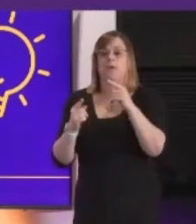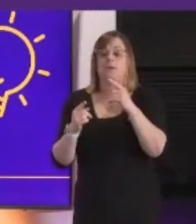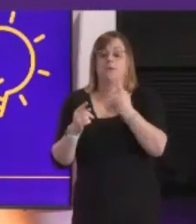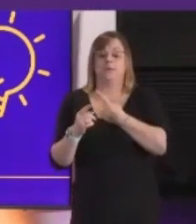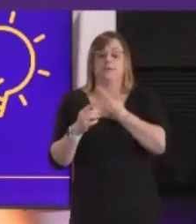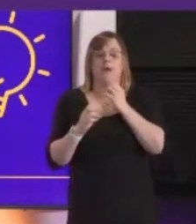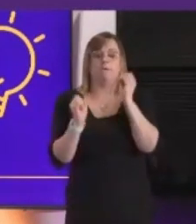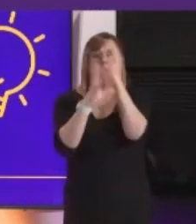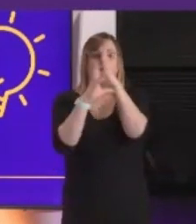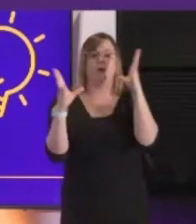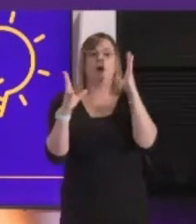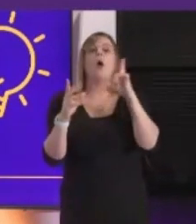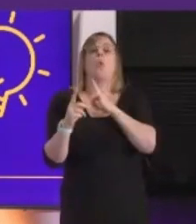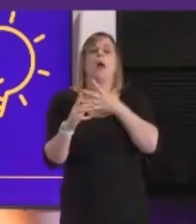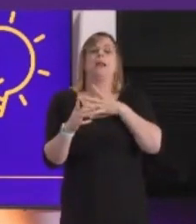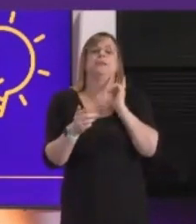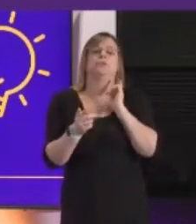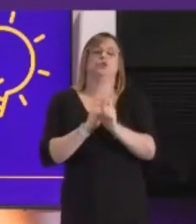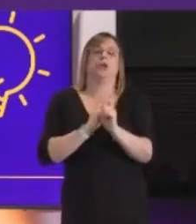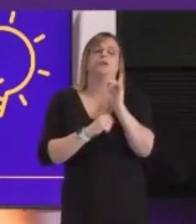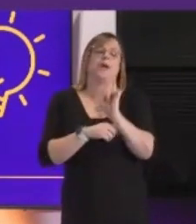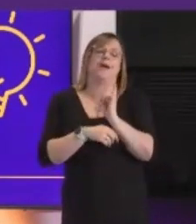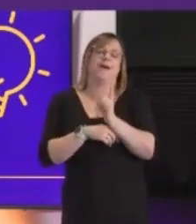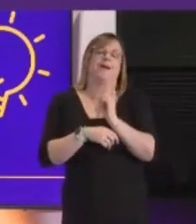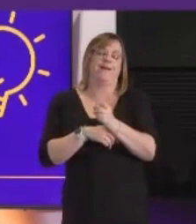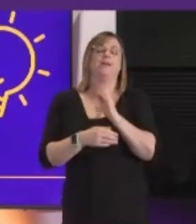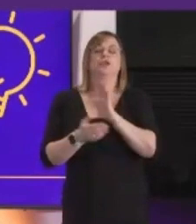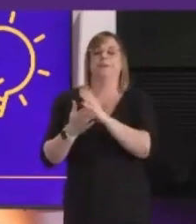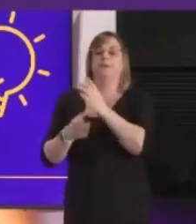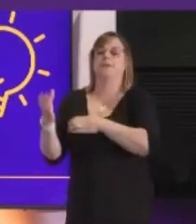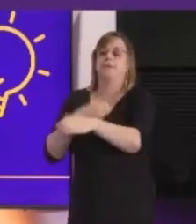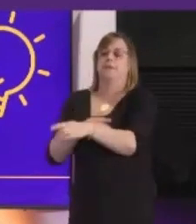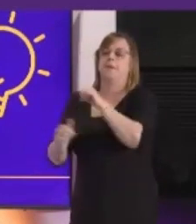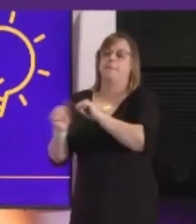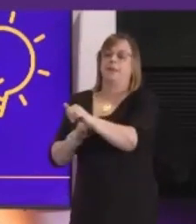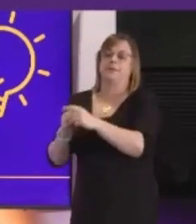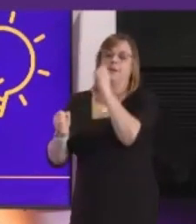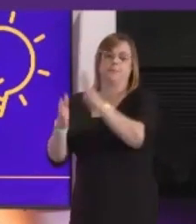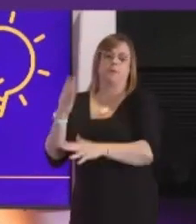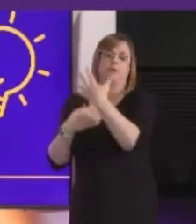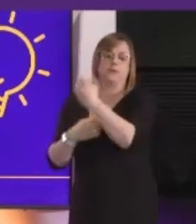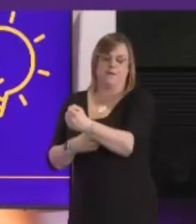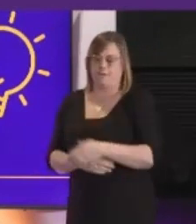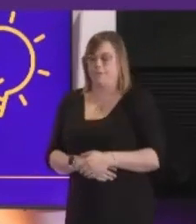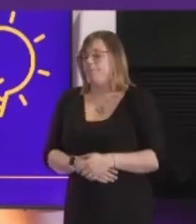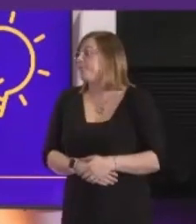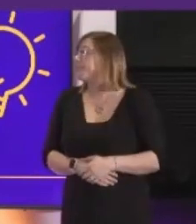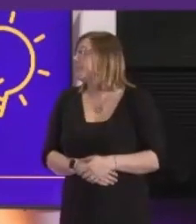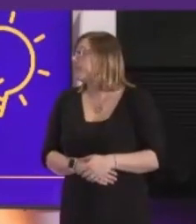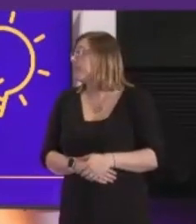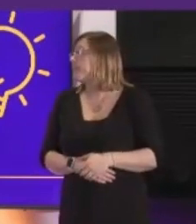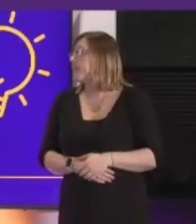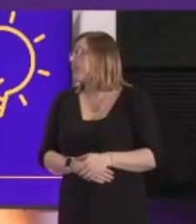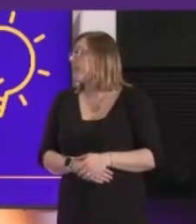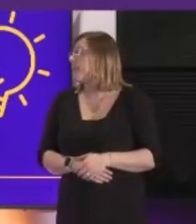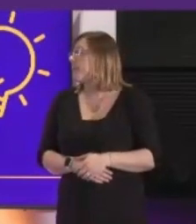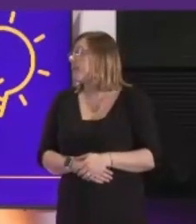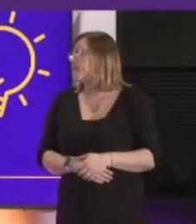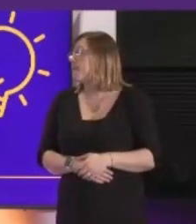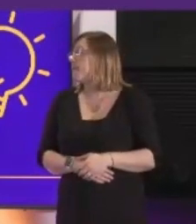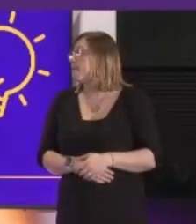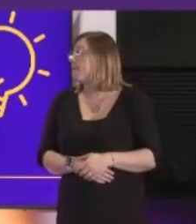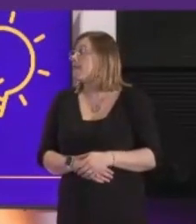insight into why we need to change the design of things to align with that. Right, so that's an empathy building, I guess, at that simple level there, is